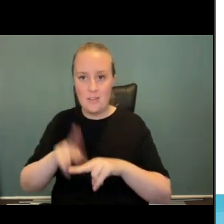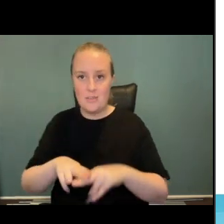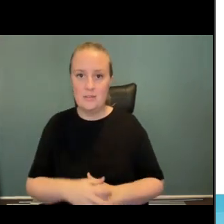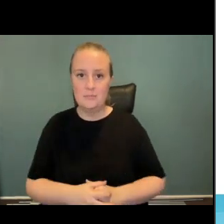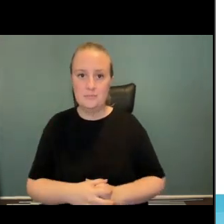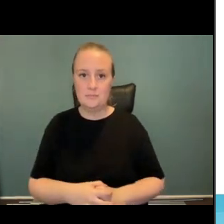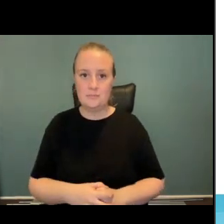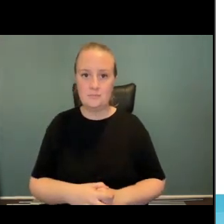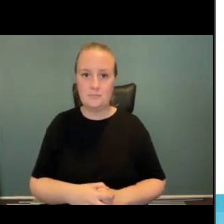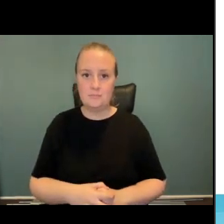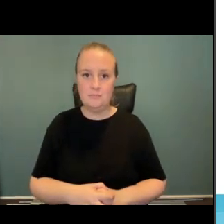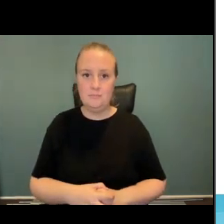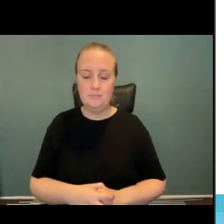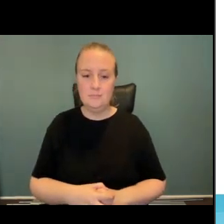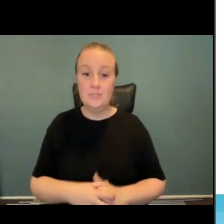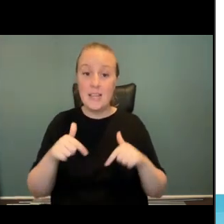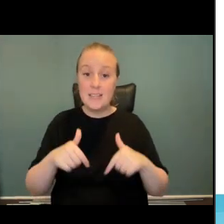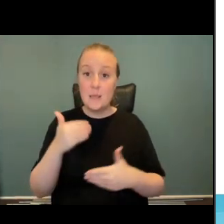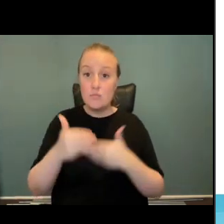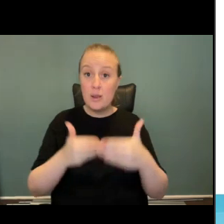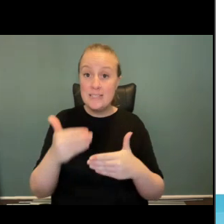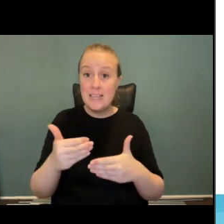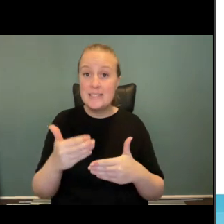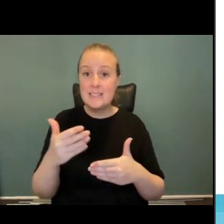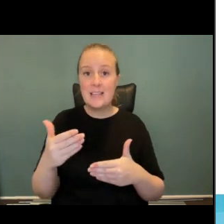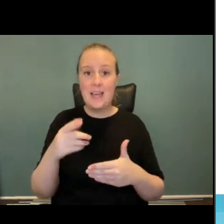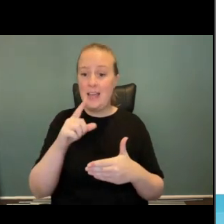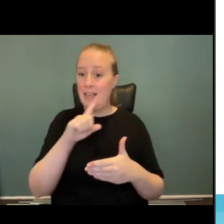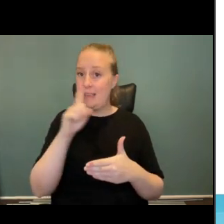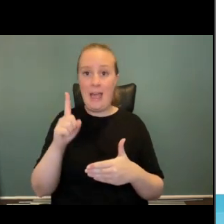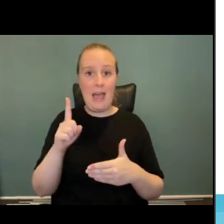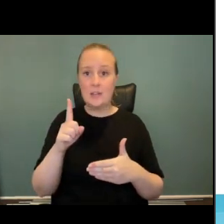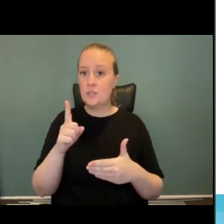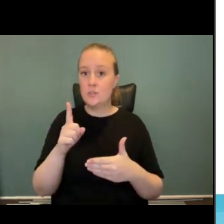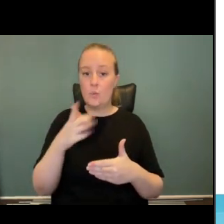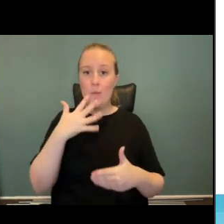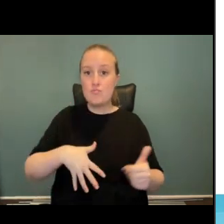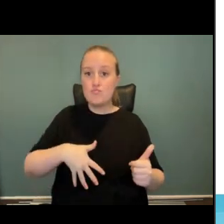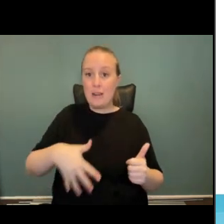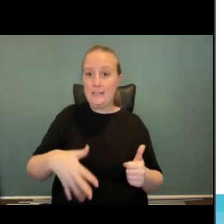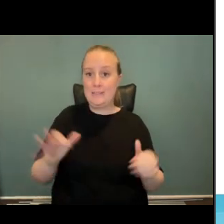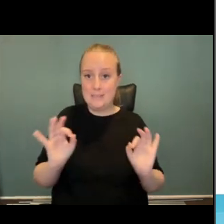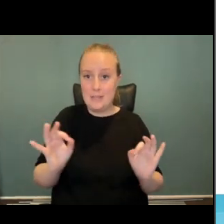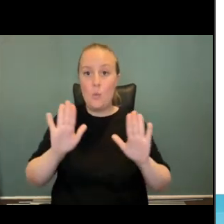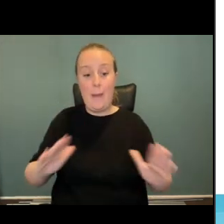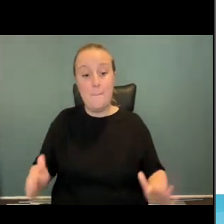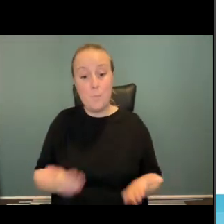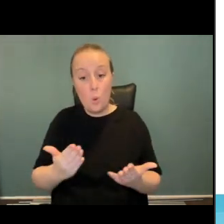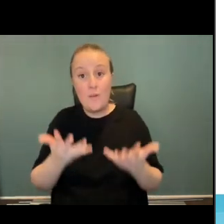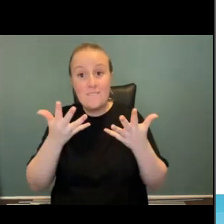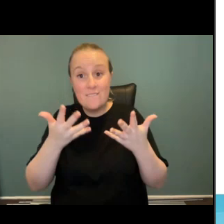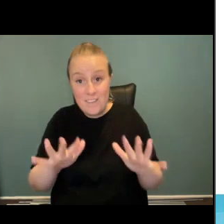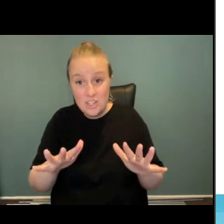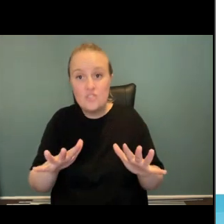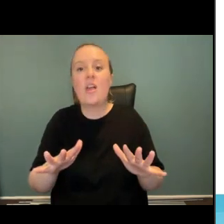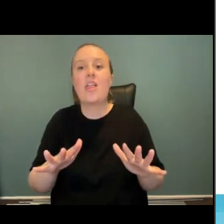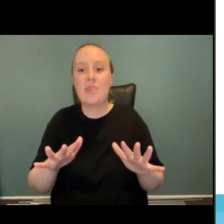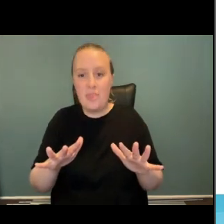born and they've approached the child support to obtain that letter of rejection. Legal Aid need that letter of